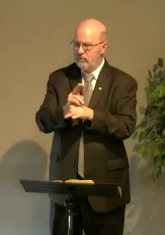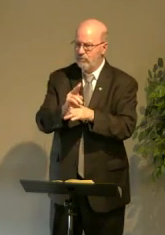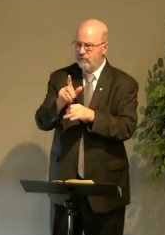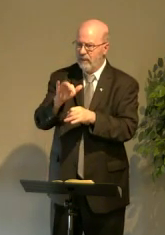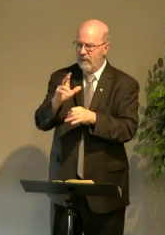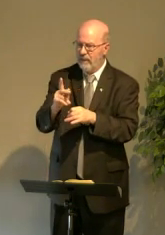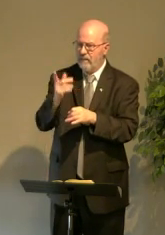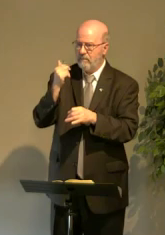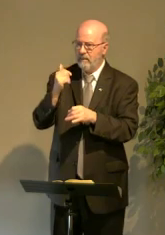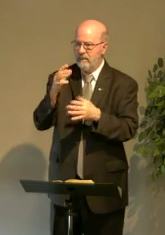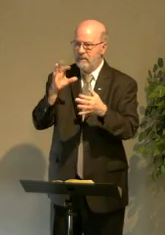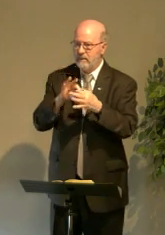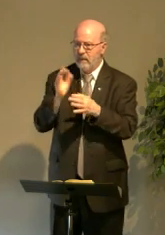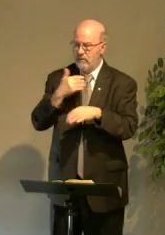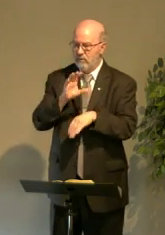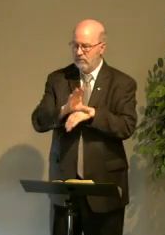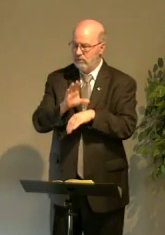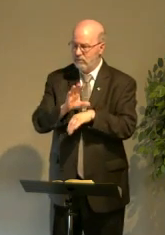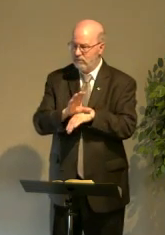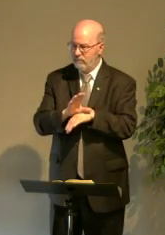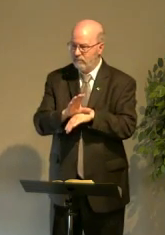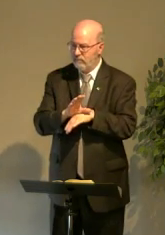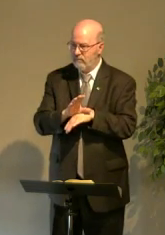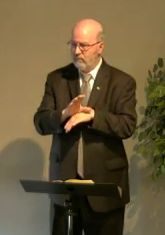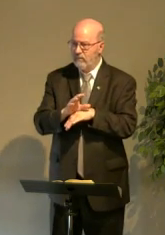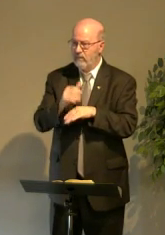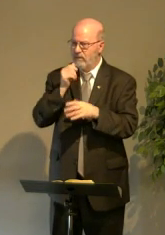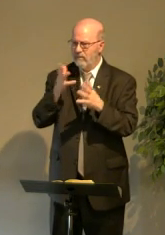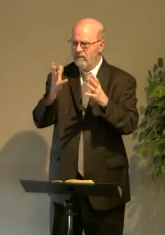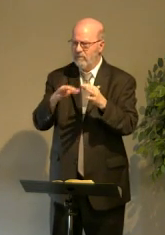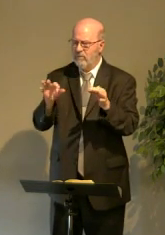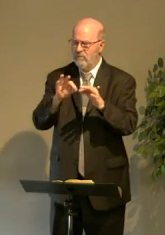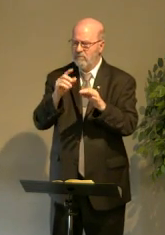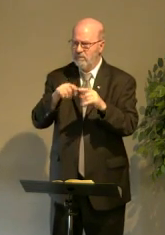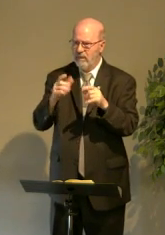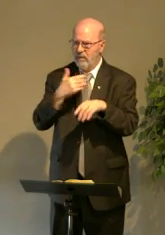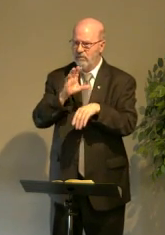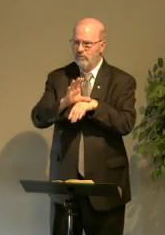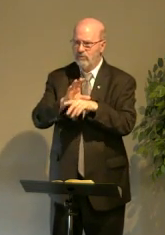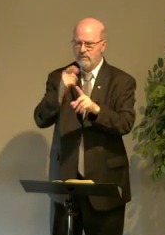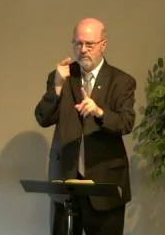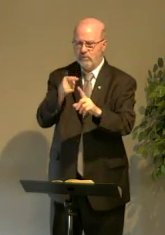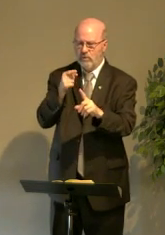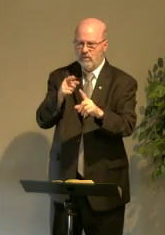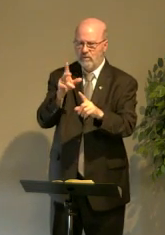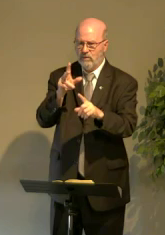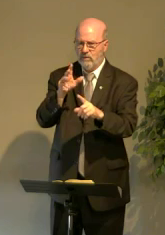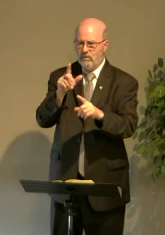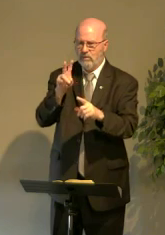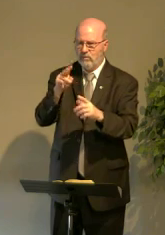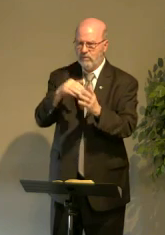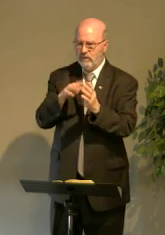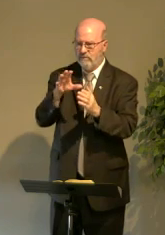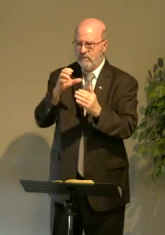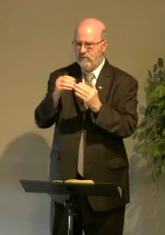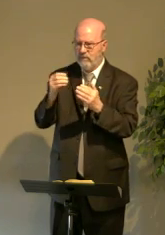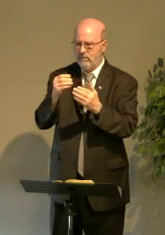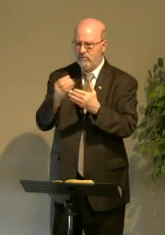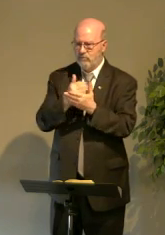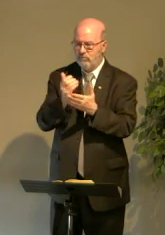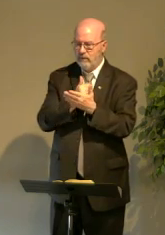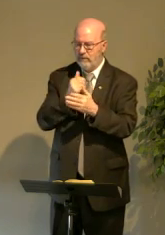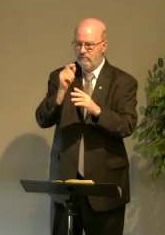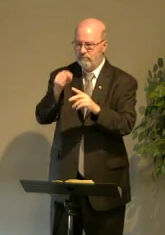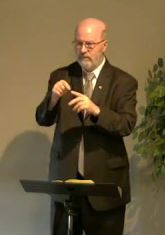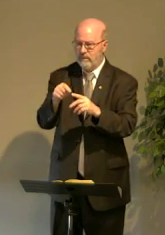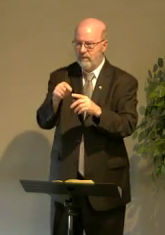link because it's tied to our church. So I guess it's not super important, but our church has set a goal of $2,500 to raise. So if you